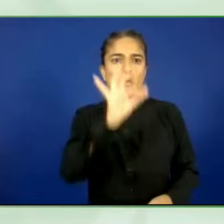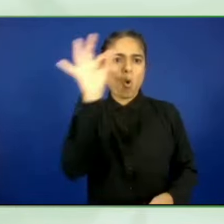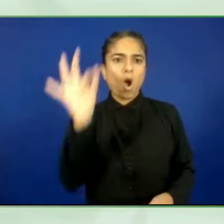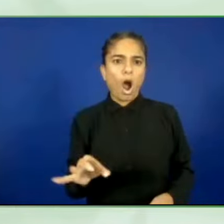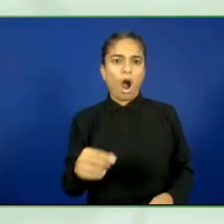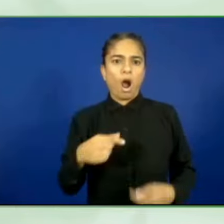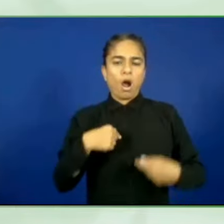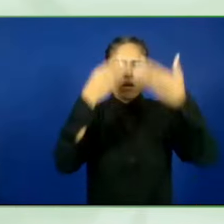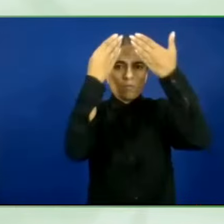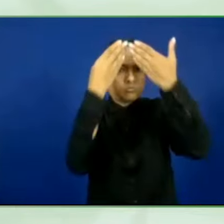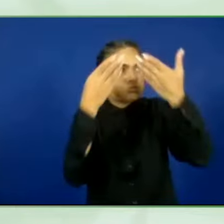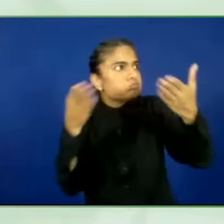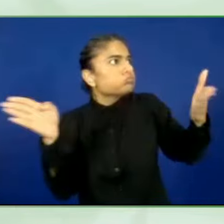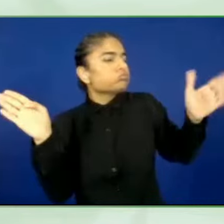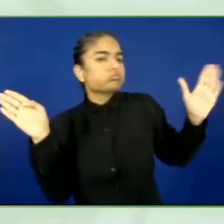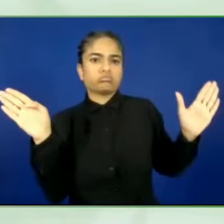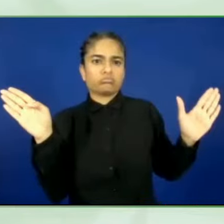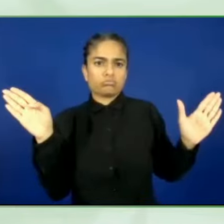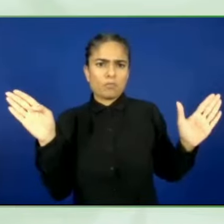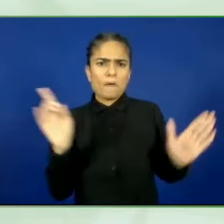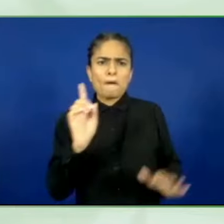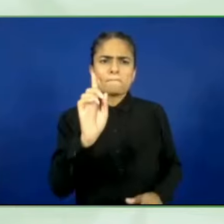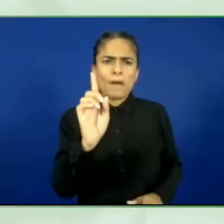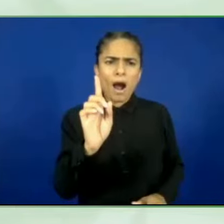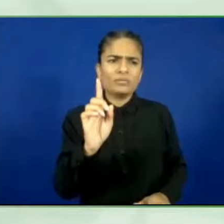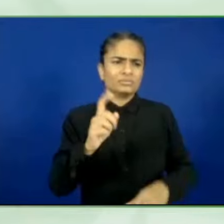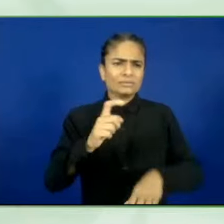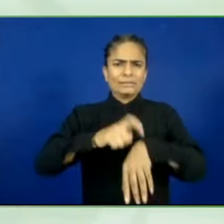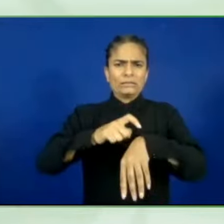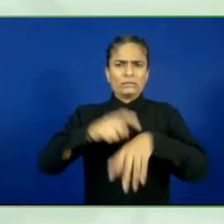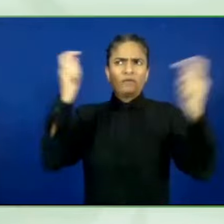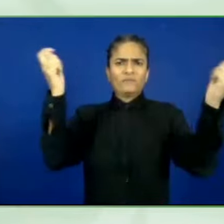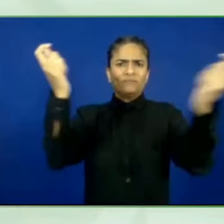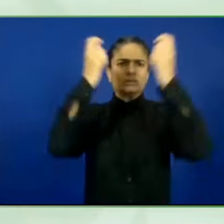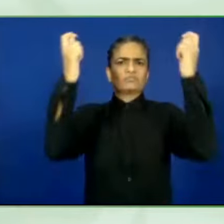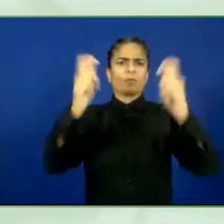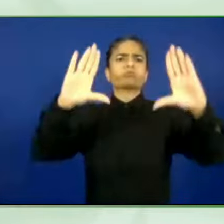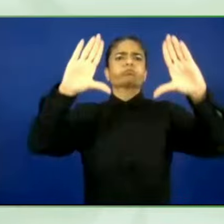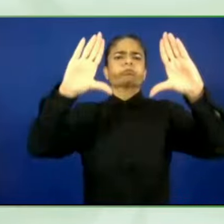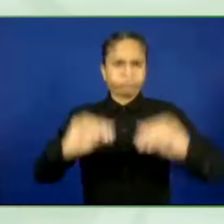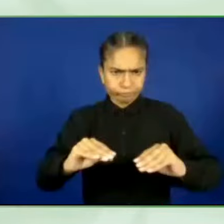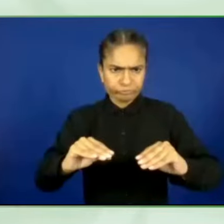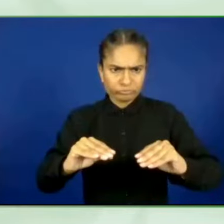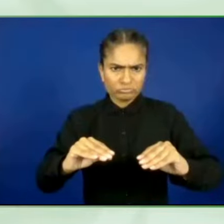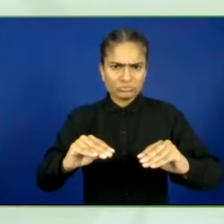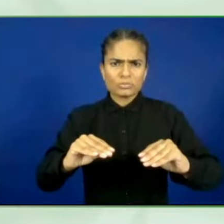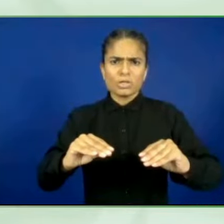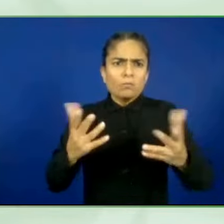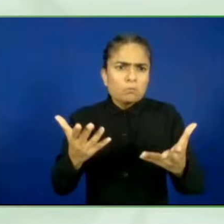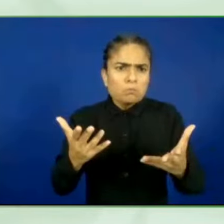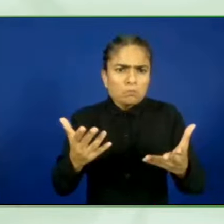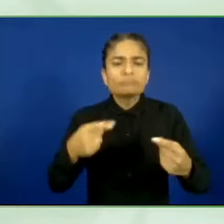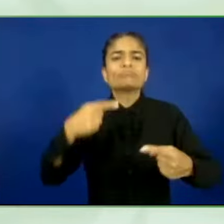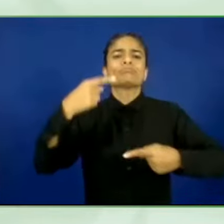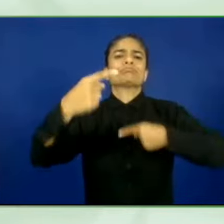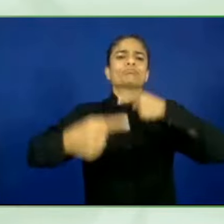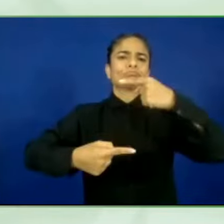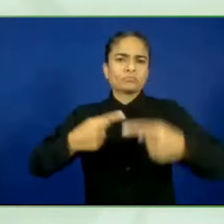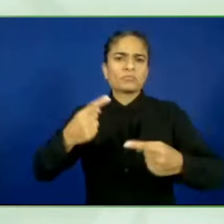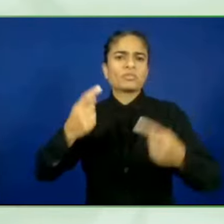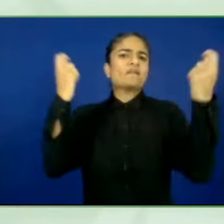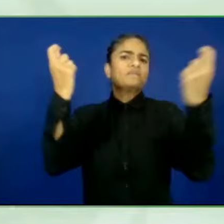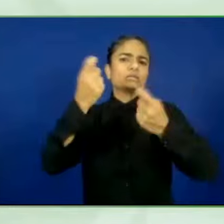back into it again. And I suppose from that festival then onwards, it was just from there then